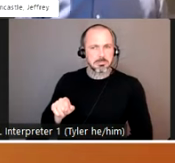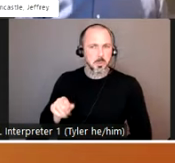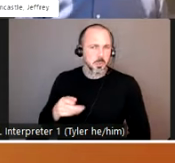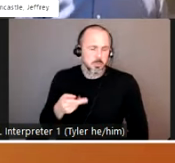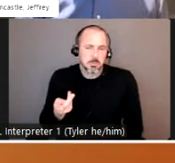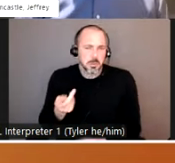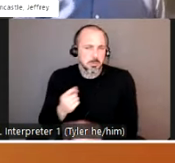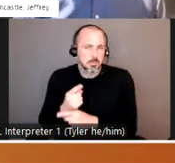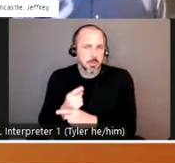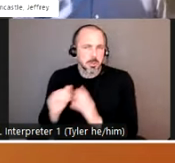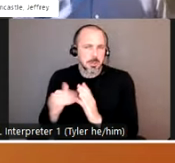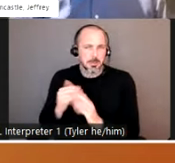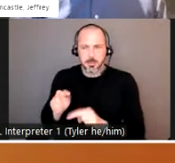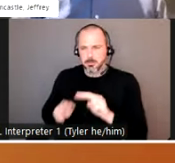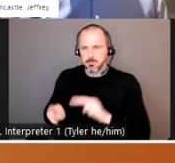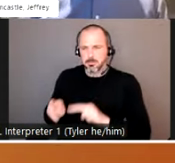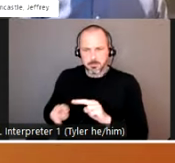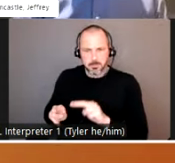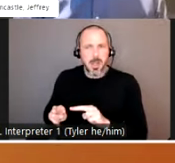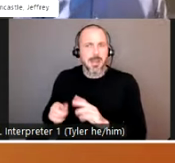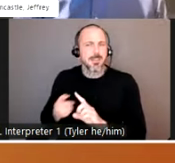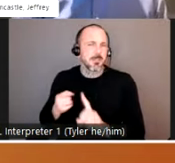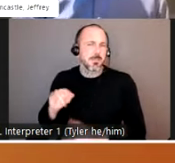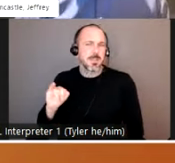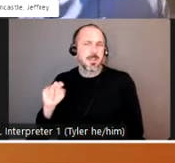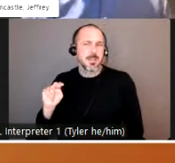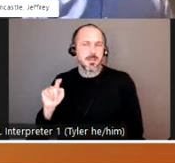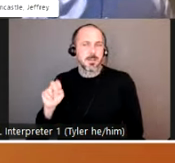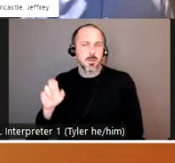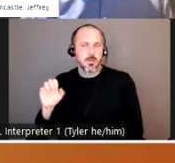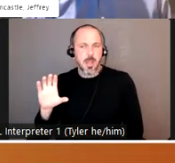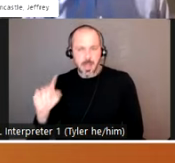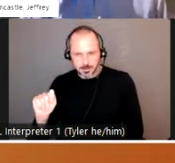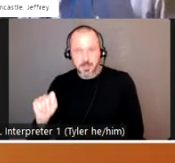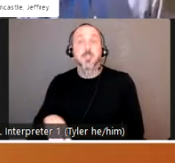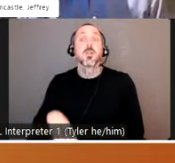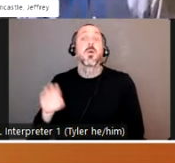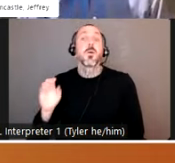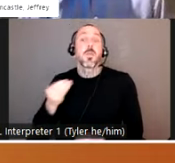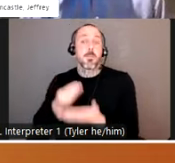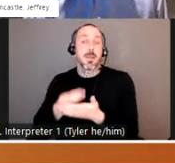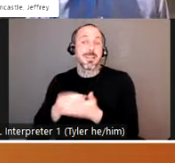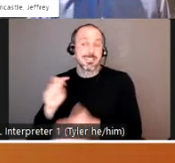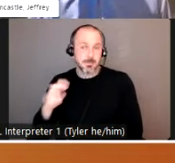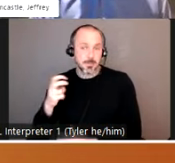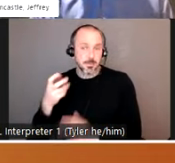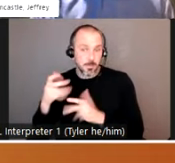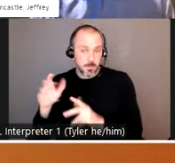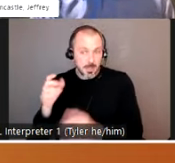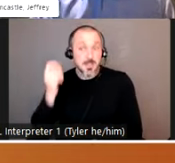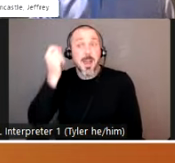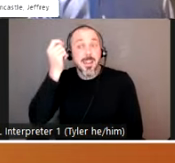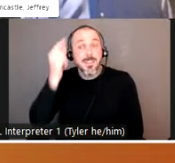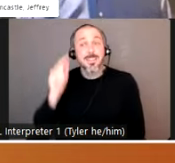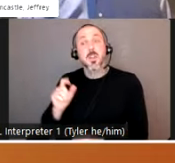looking email from Interac that says that the funds have been sent, but requires a tracking number from the victim in order to be able to receive the